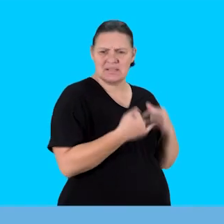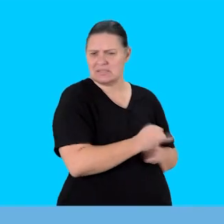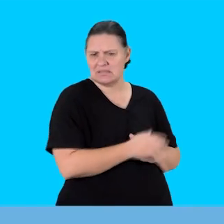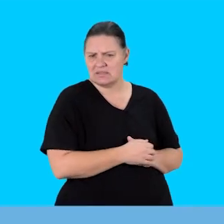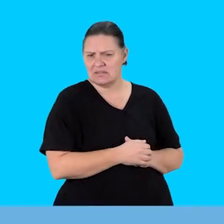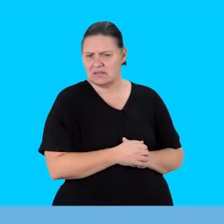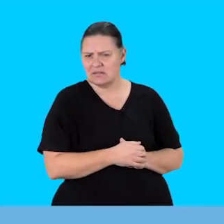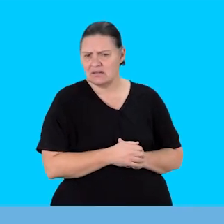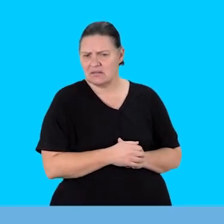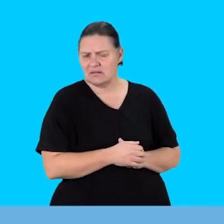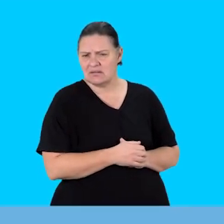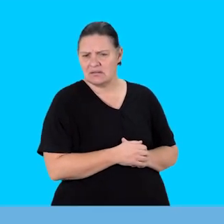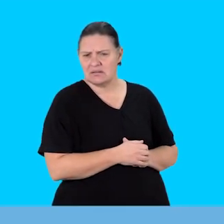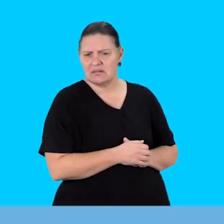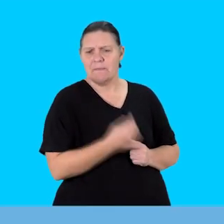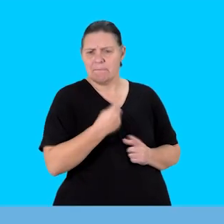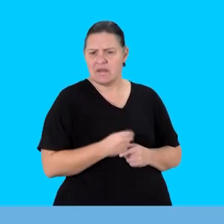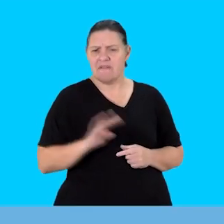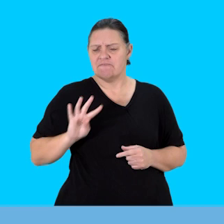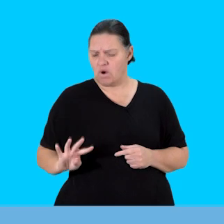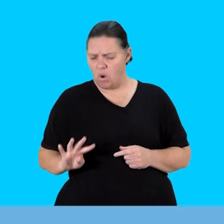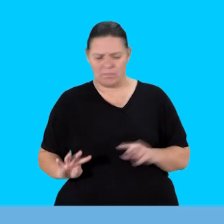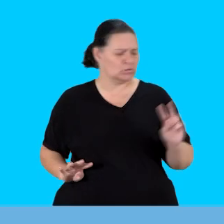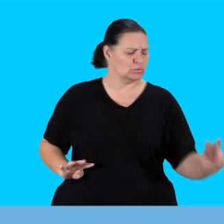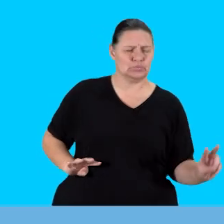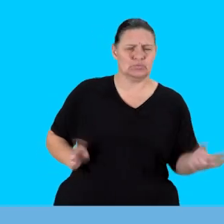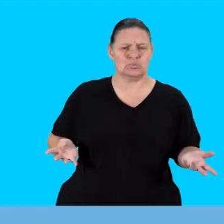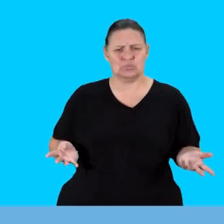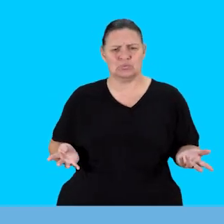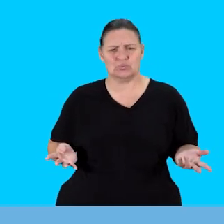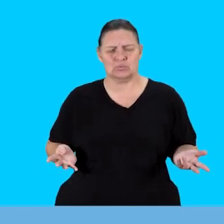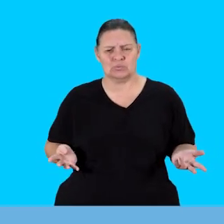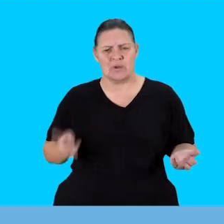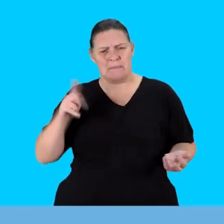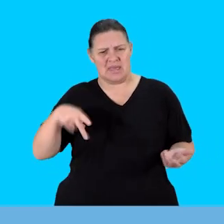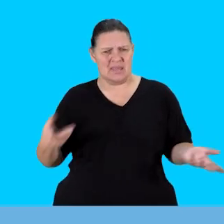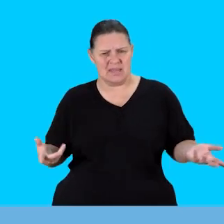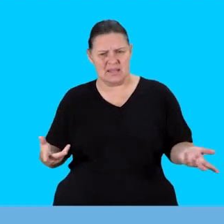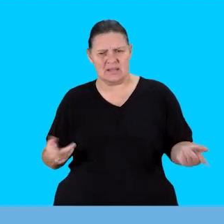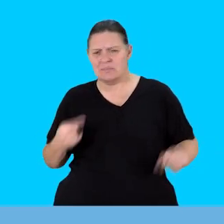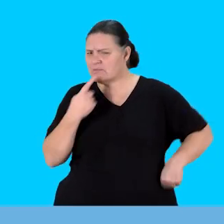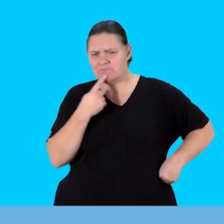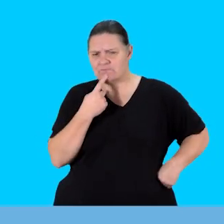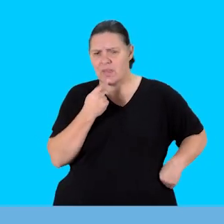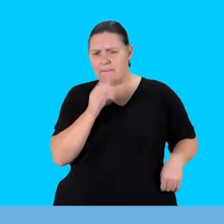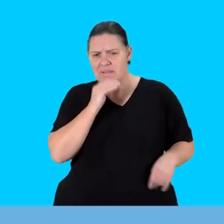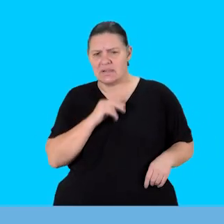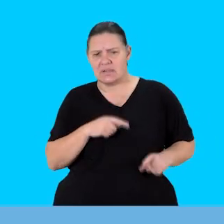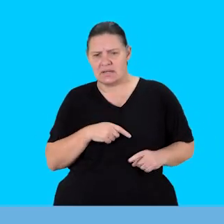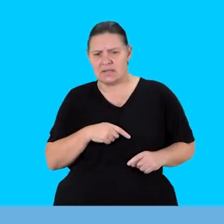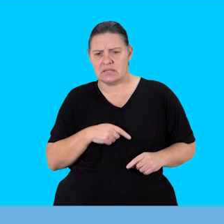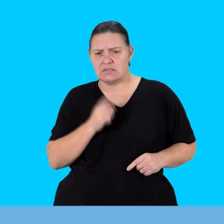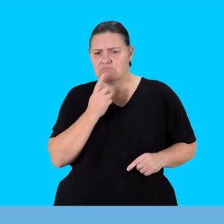will have 2 times 2. I will have 4 phosphorus here, but then this side I have 2. So that means this must be